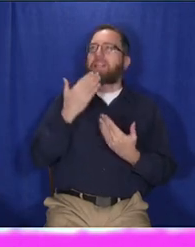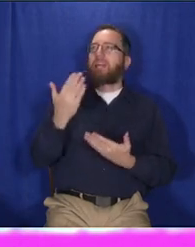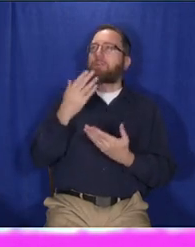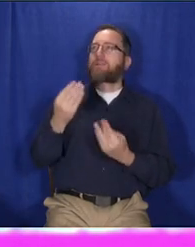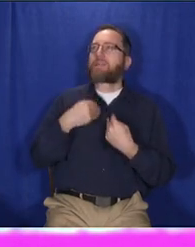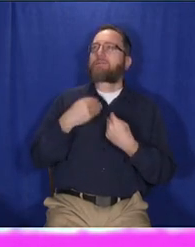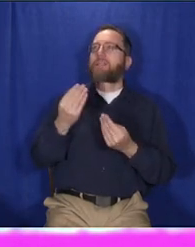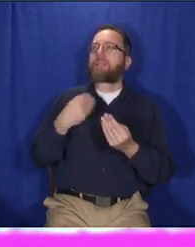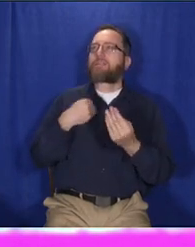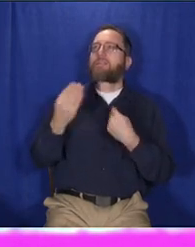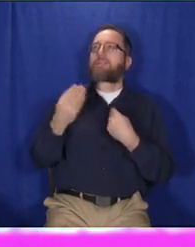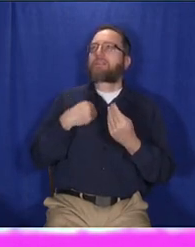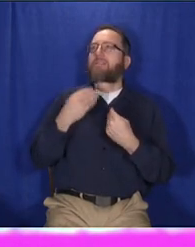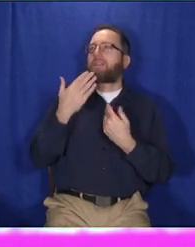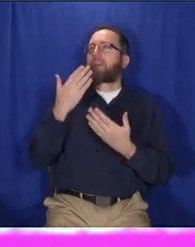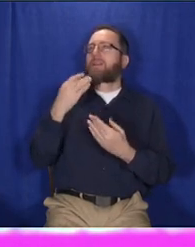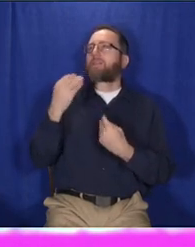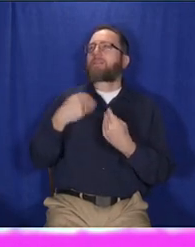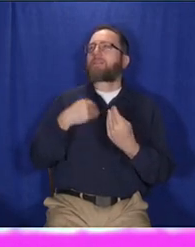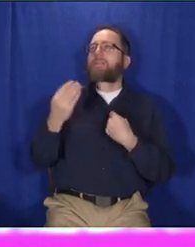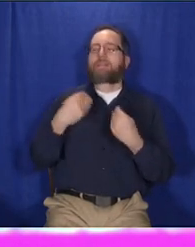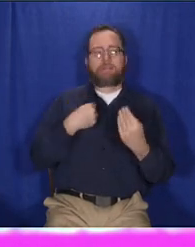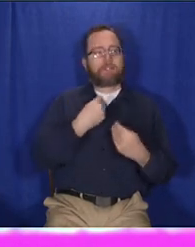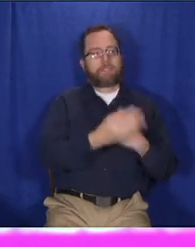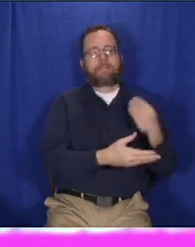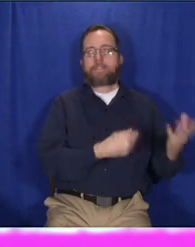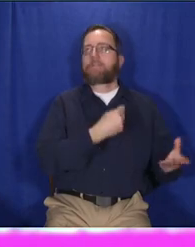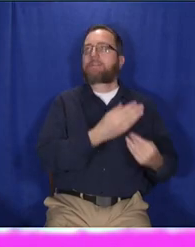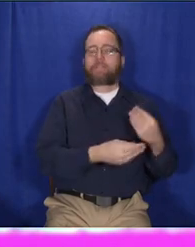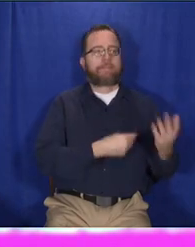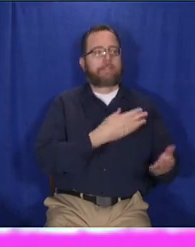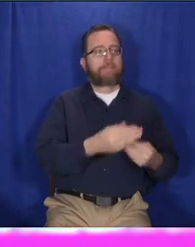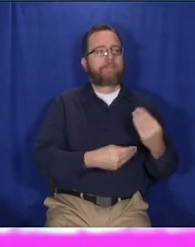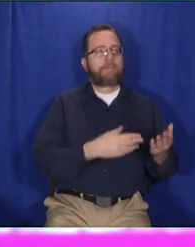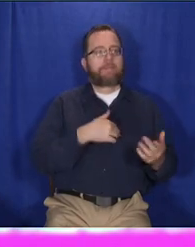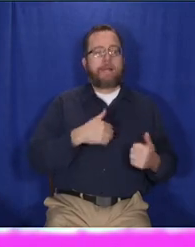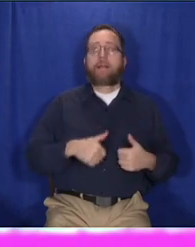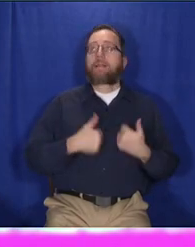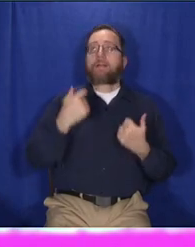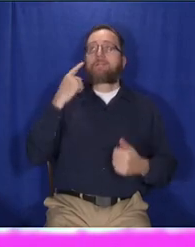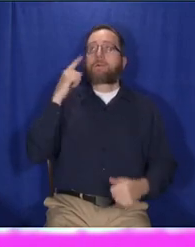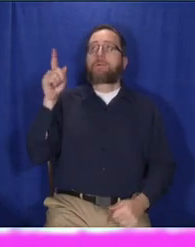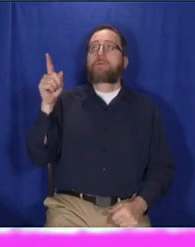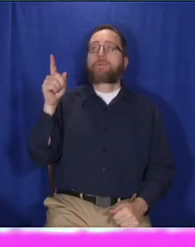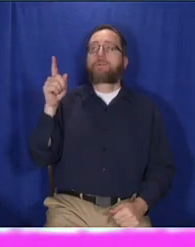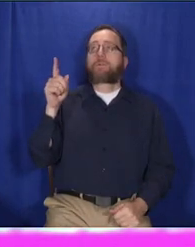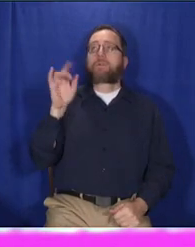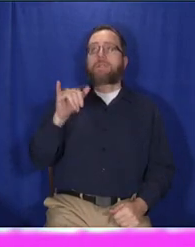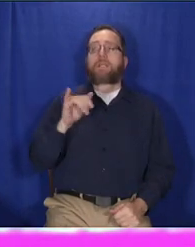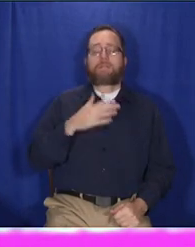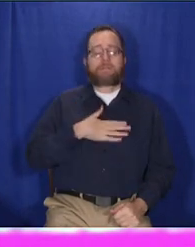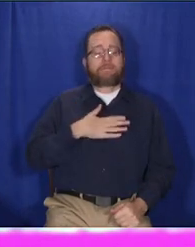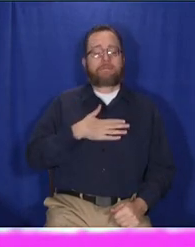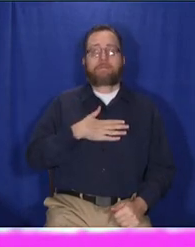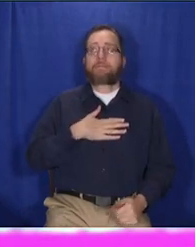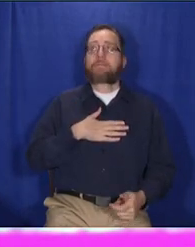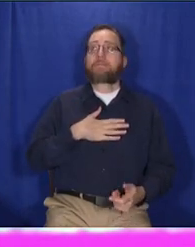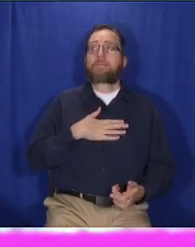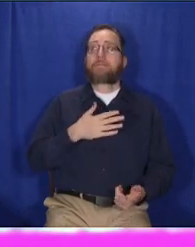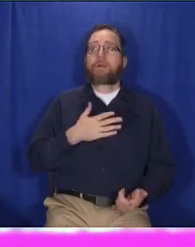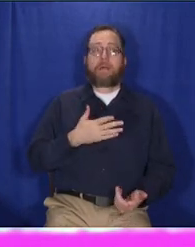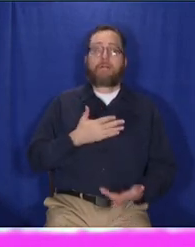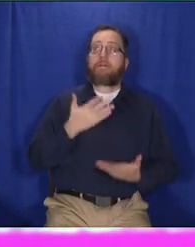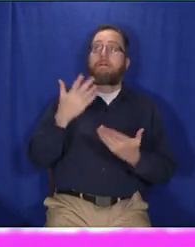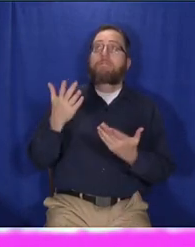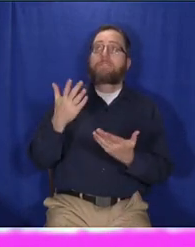for your kingdom purposes because my whole life belongs to you. It says that is an offering that is acceptable. It is